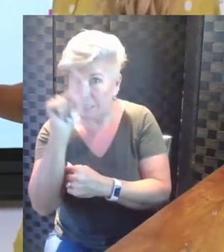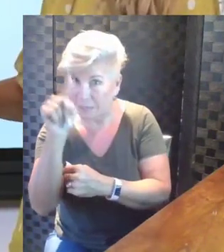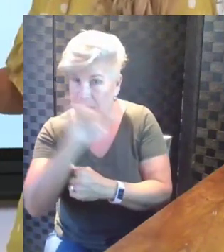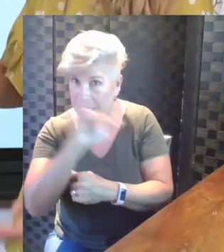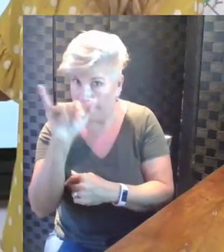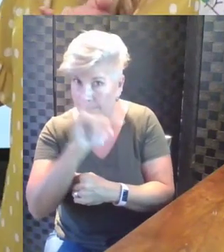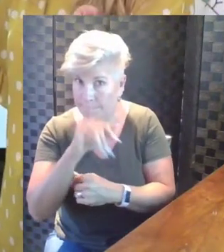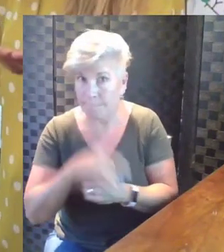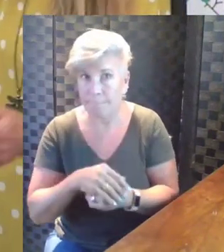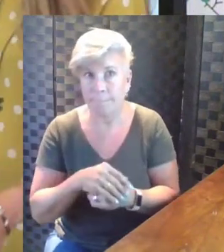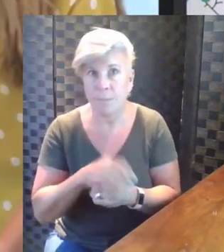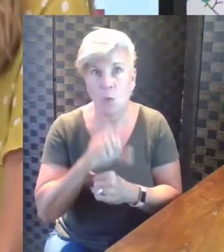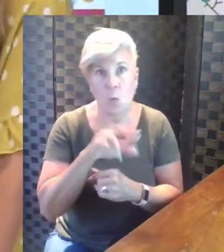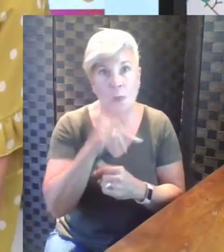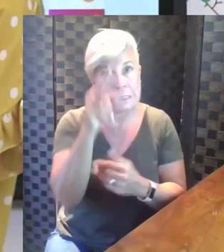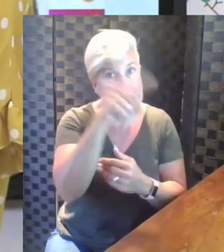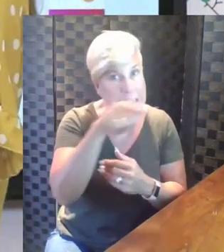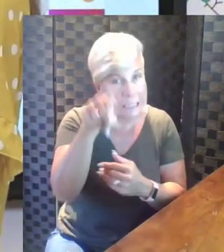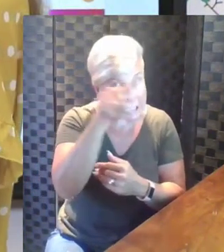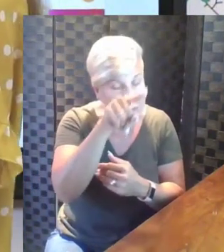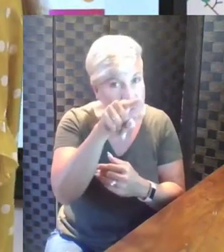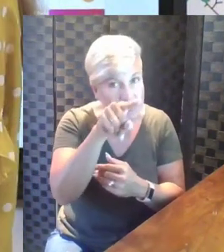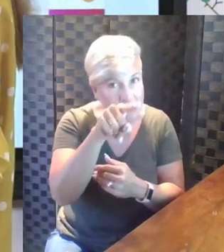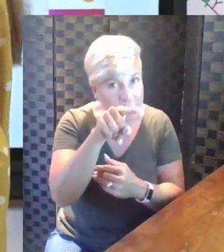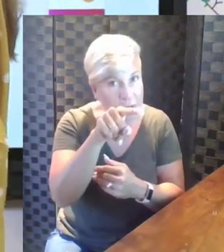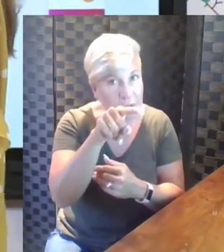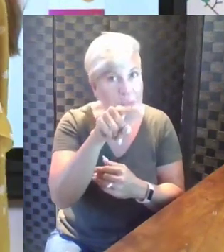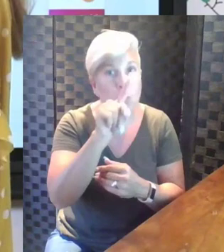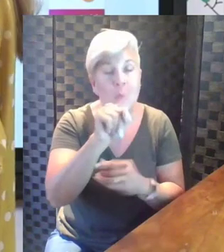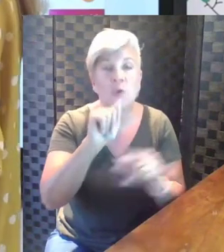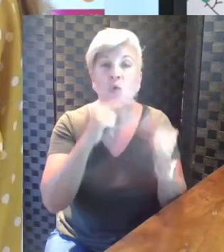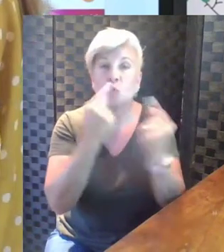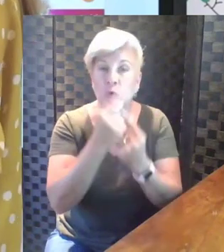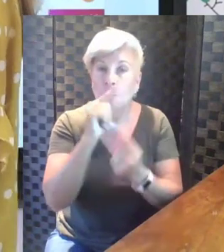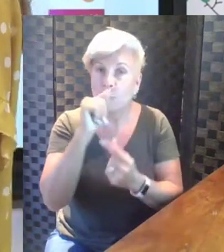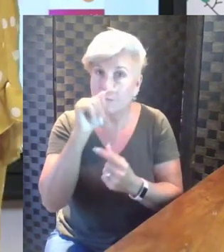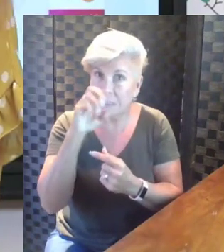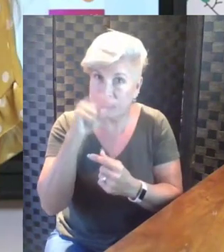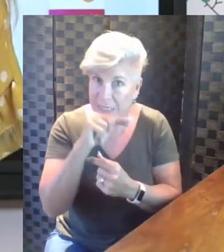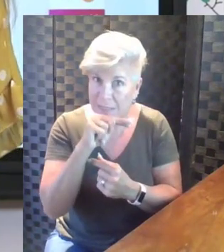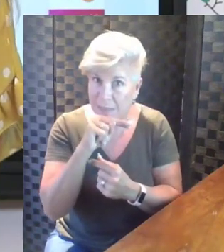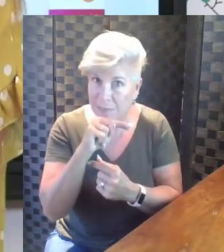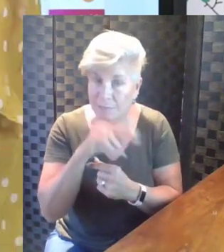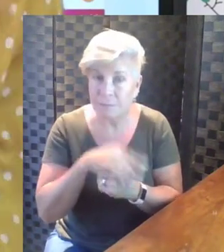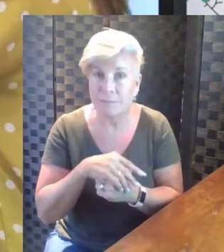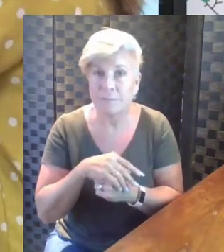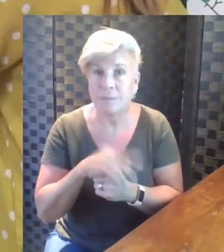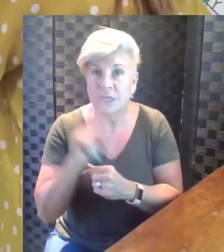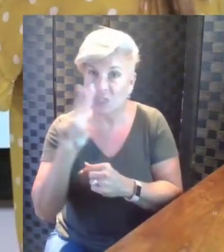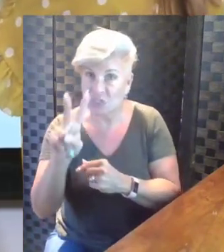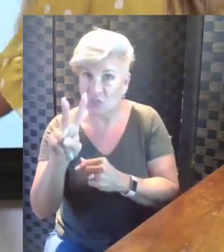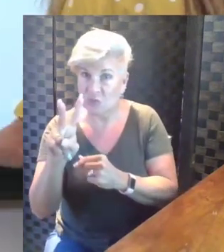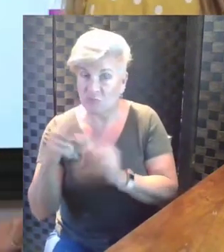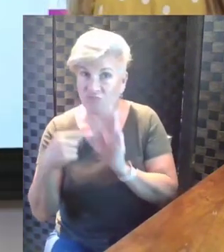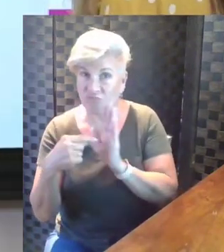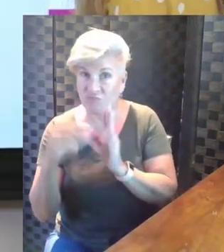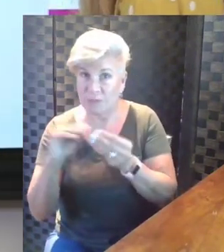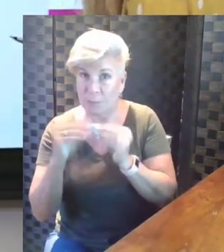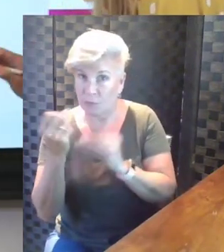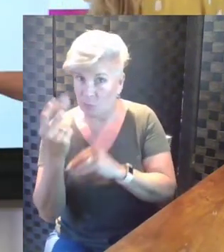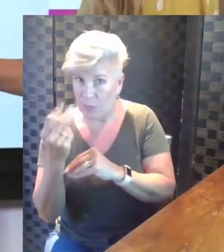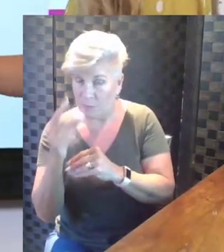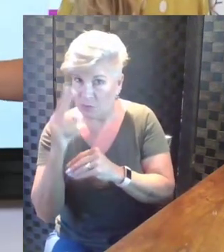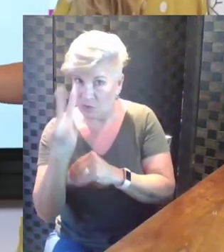10. Or if you liked this mess better, one group of 10. The 2 in the